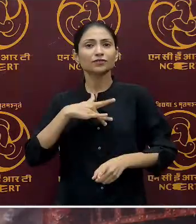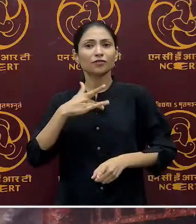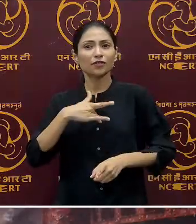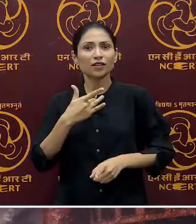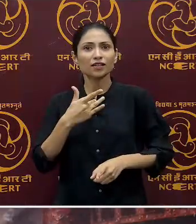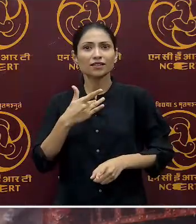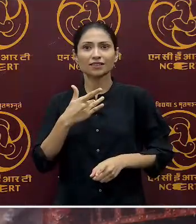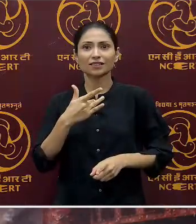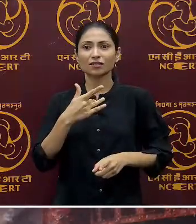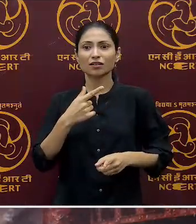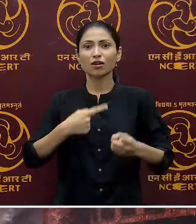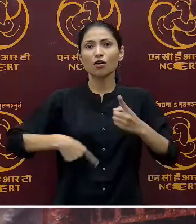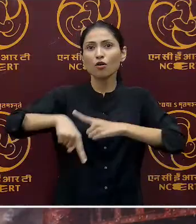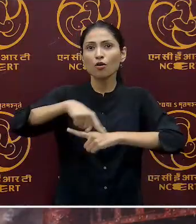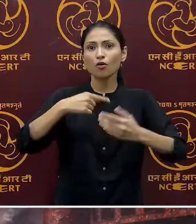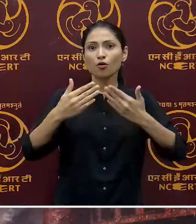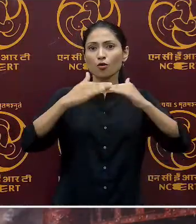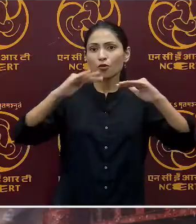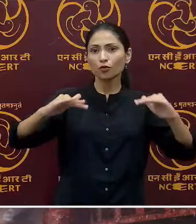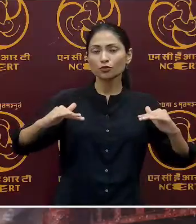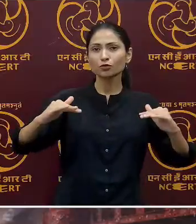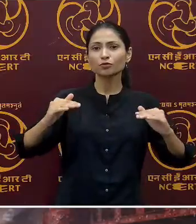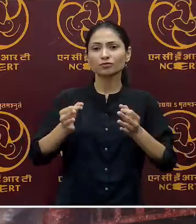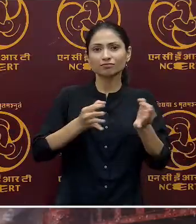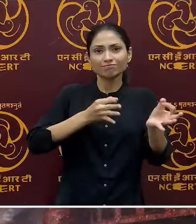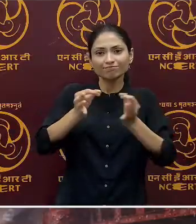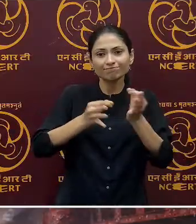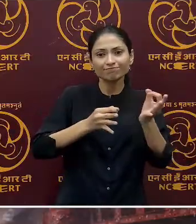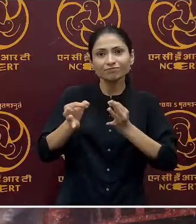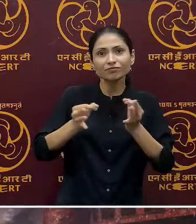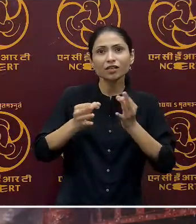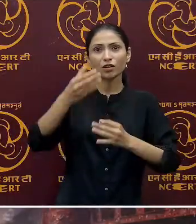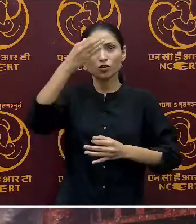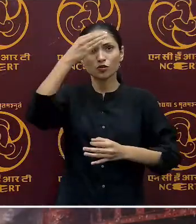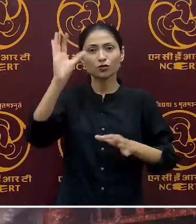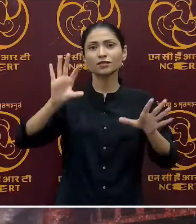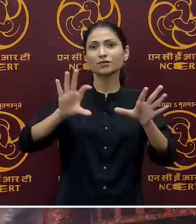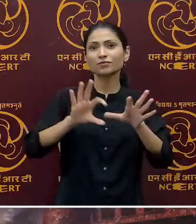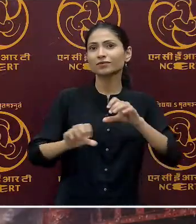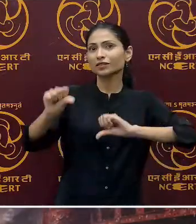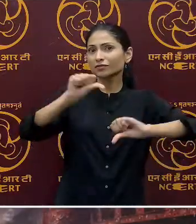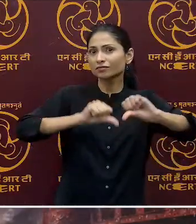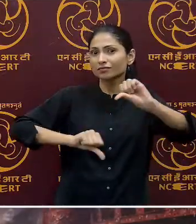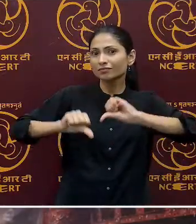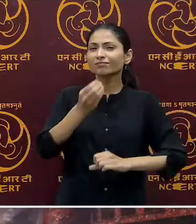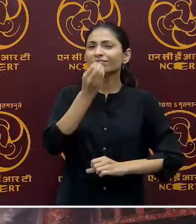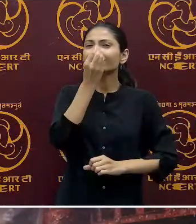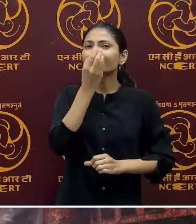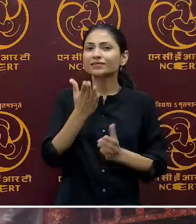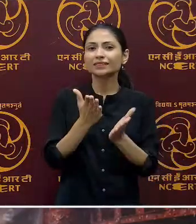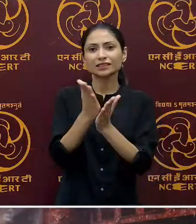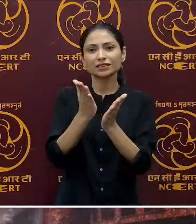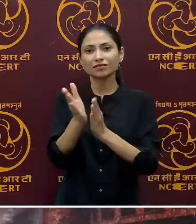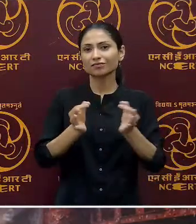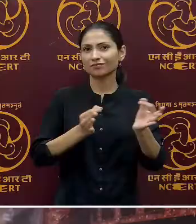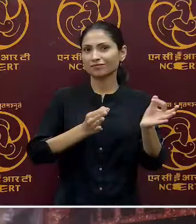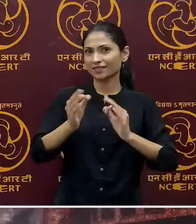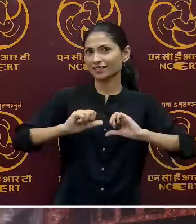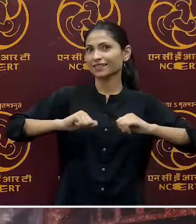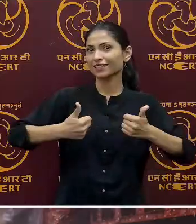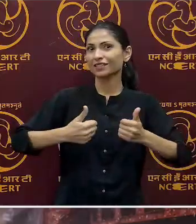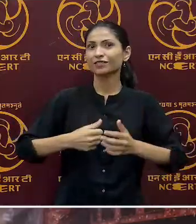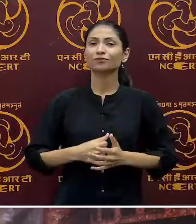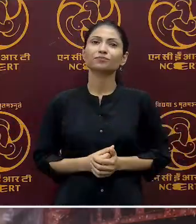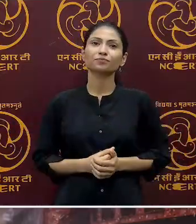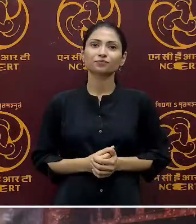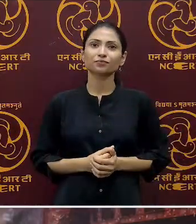understand to the students and to explain the students that concepts of the chemistry in a very guided manner, and also they can